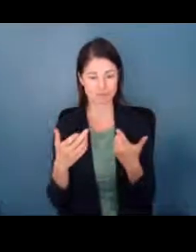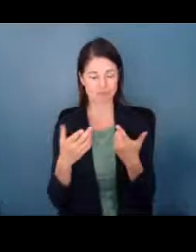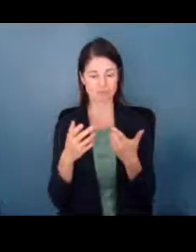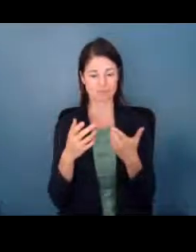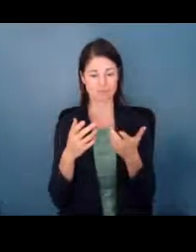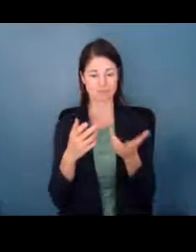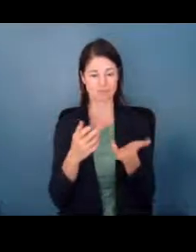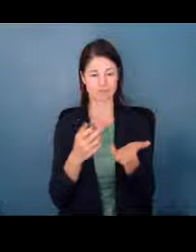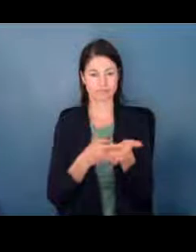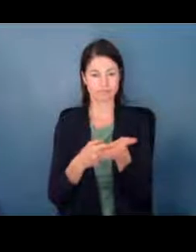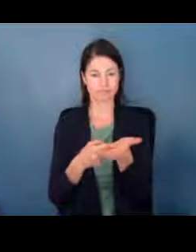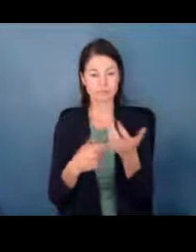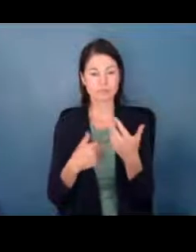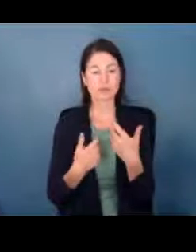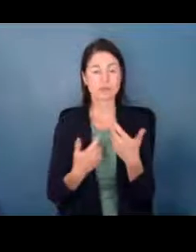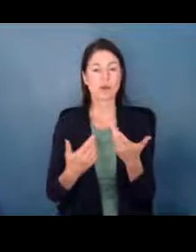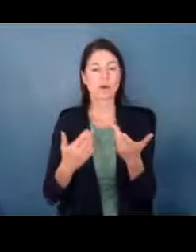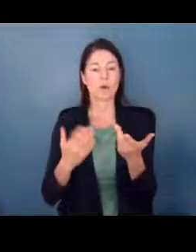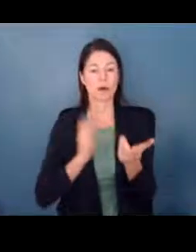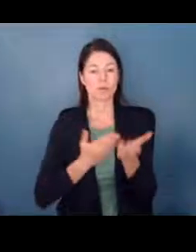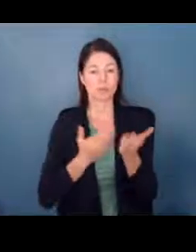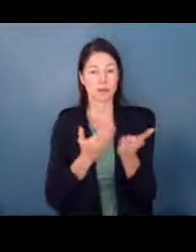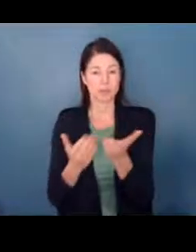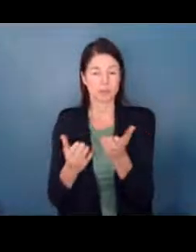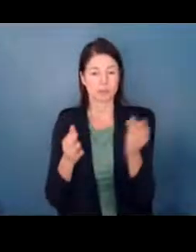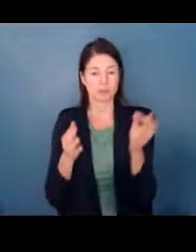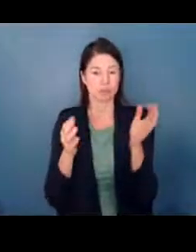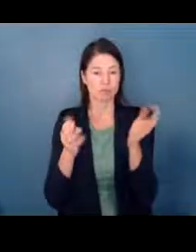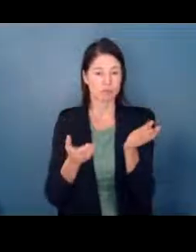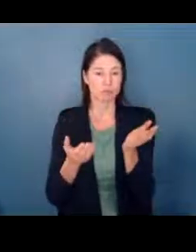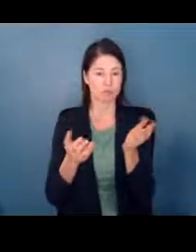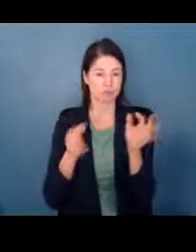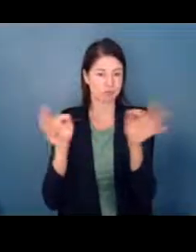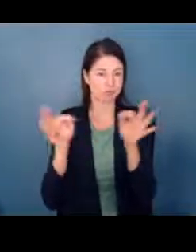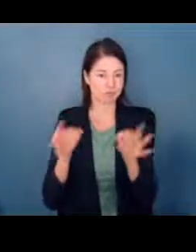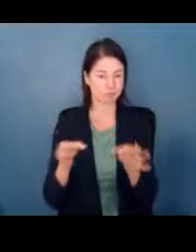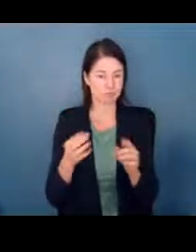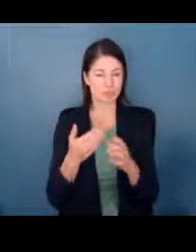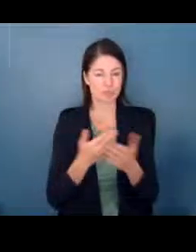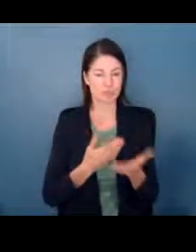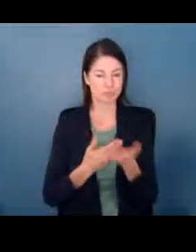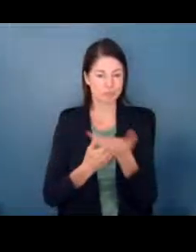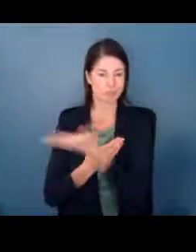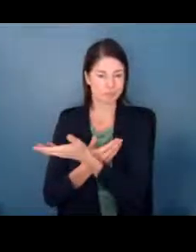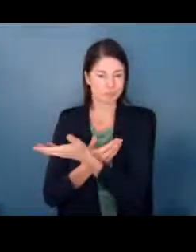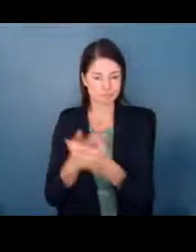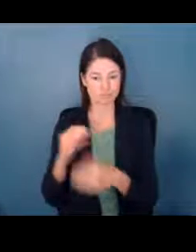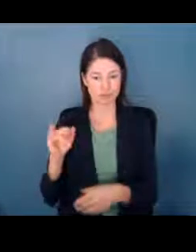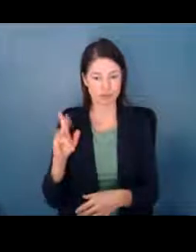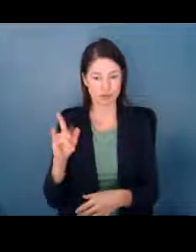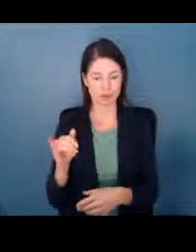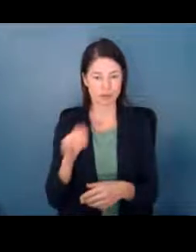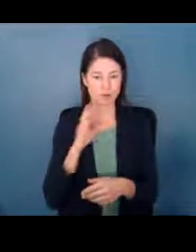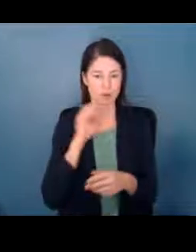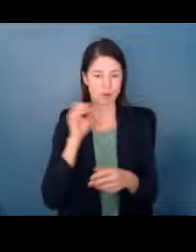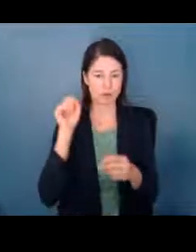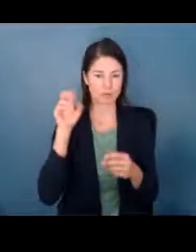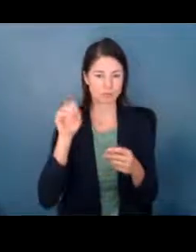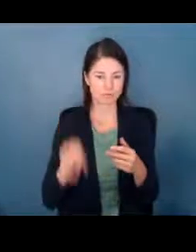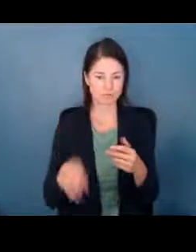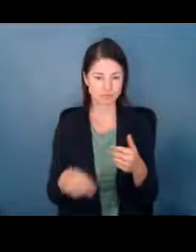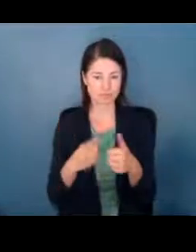design recommendations by you before we submit them to CalSTA in July. So let me read through these. The